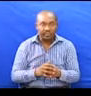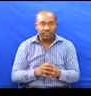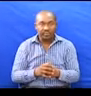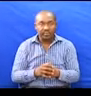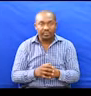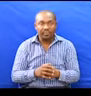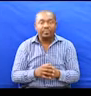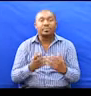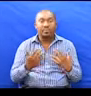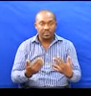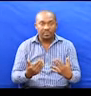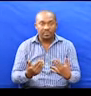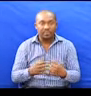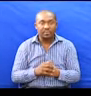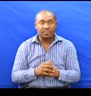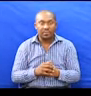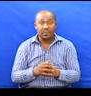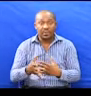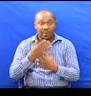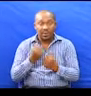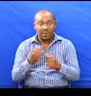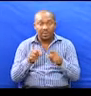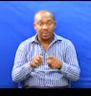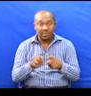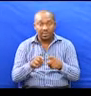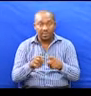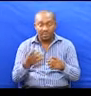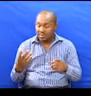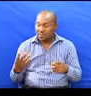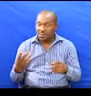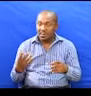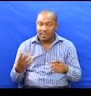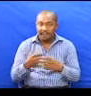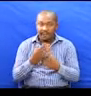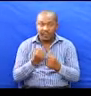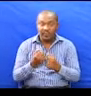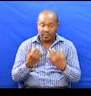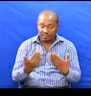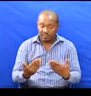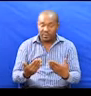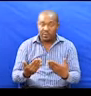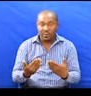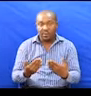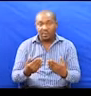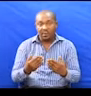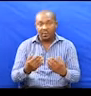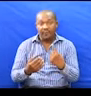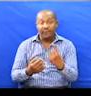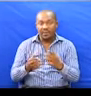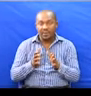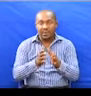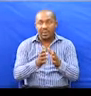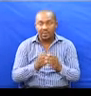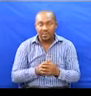protein, you're going to get a protein known as second class protein. This results to the formation of